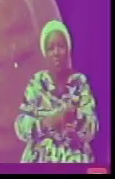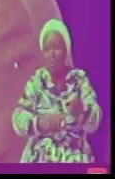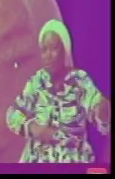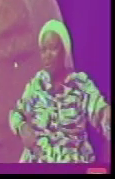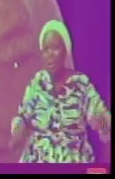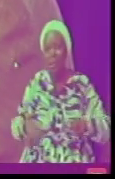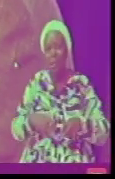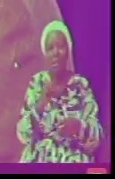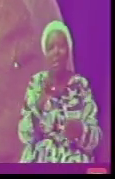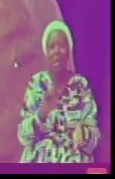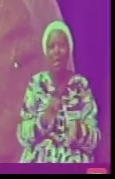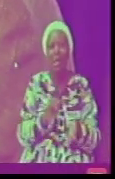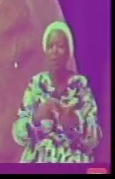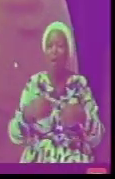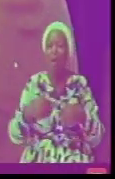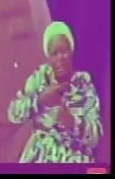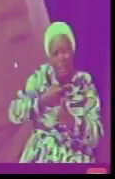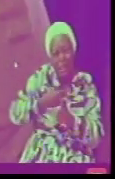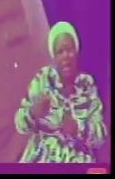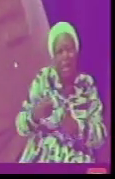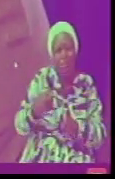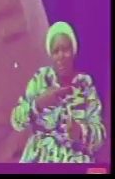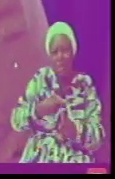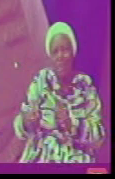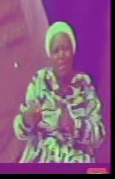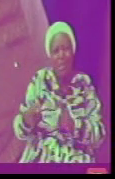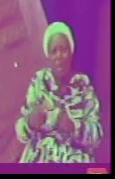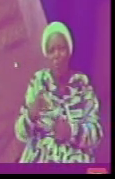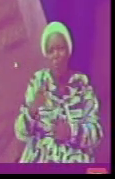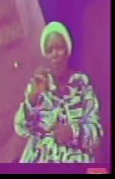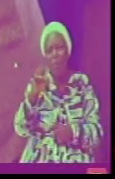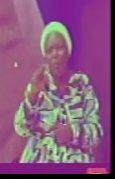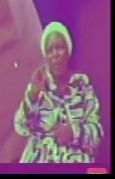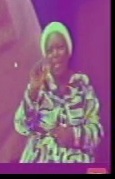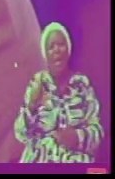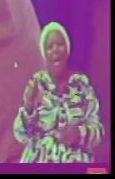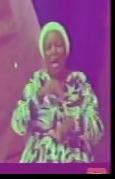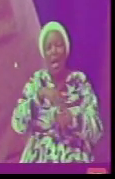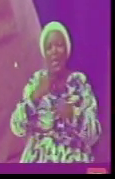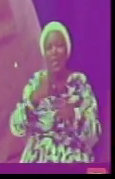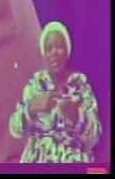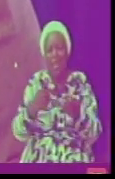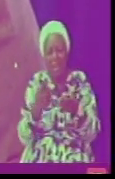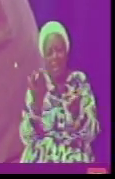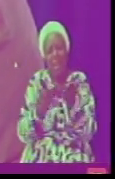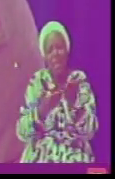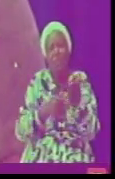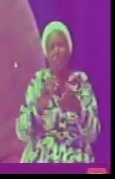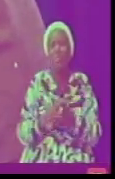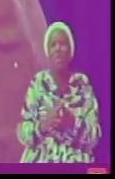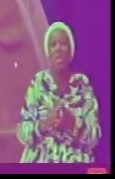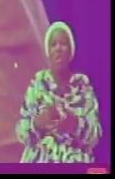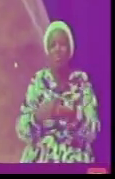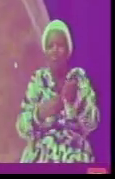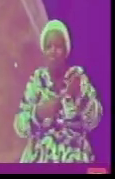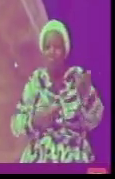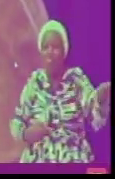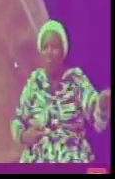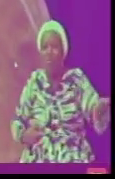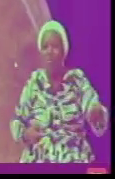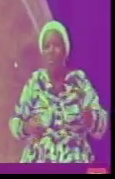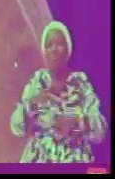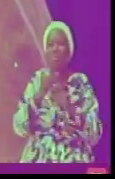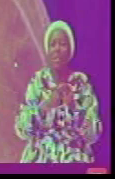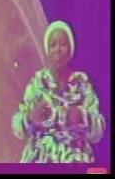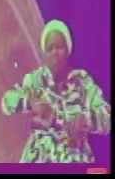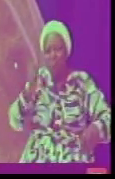many stripes, and there were sharp stones or sharp metal at the edge of